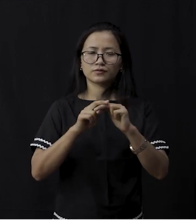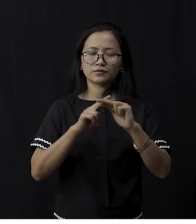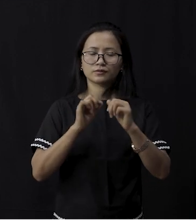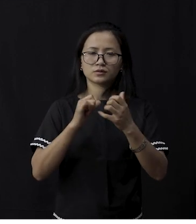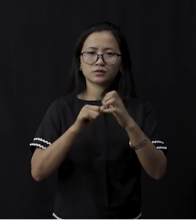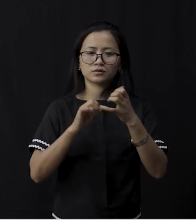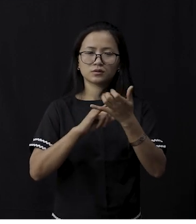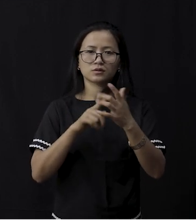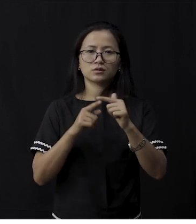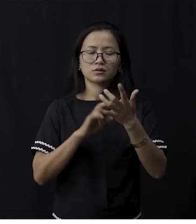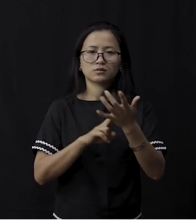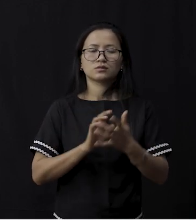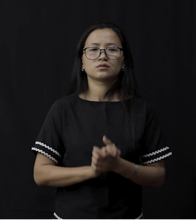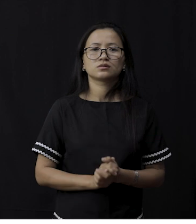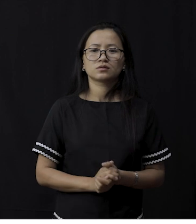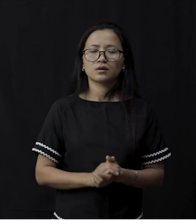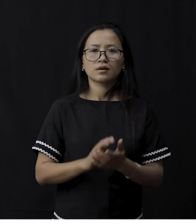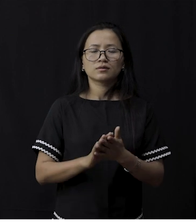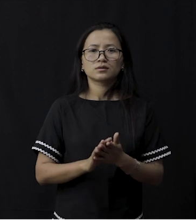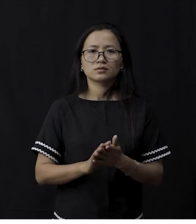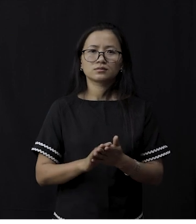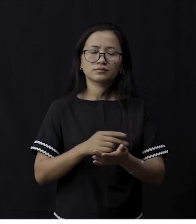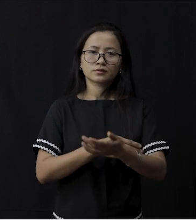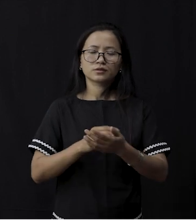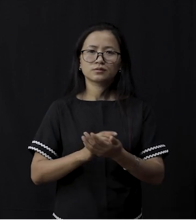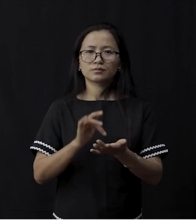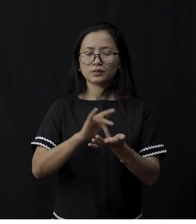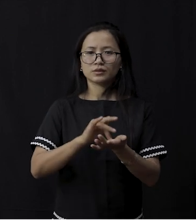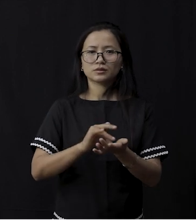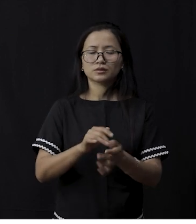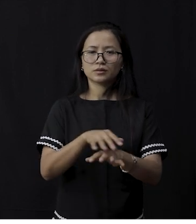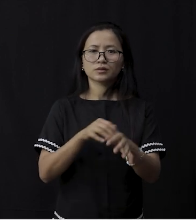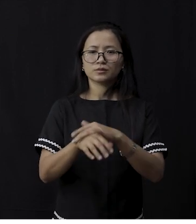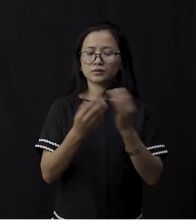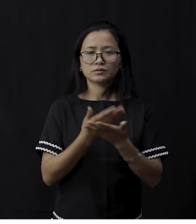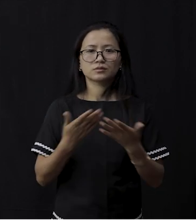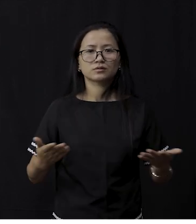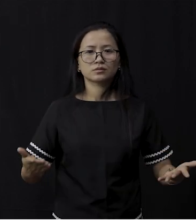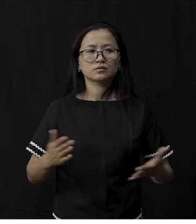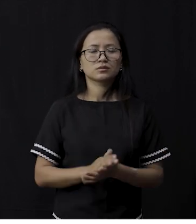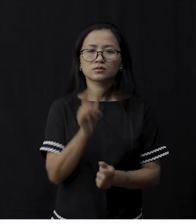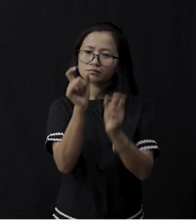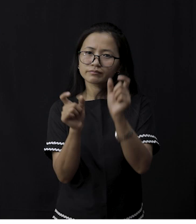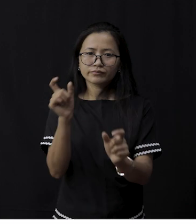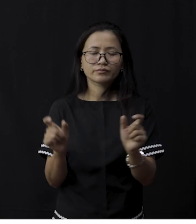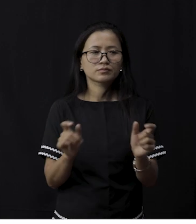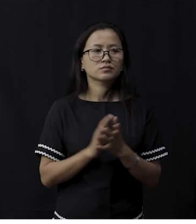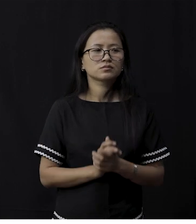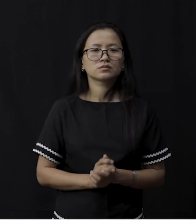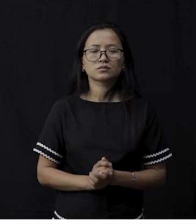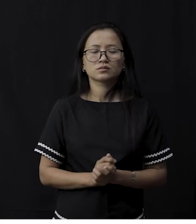said, name, place, animal, and thing. So a student is, everyone knows, it's a people. Then